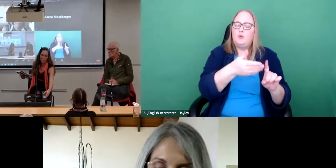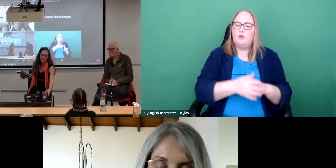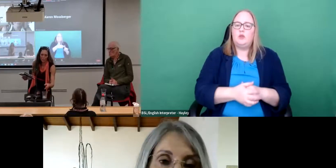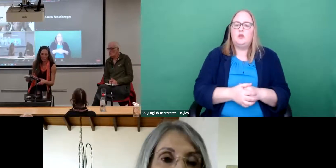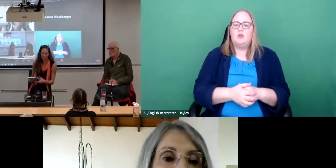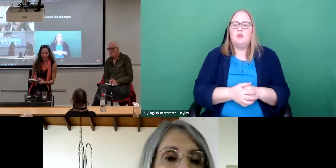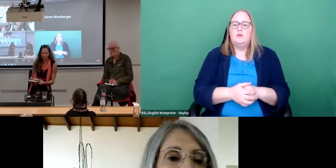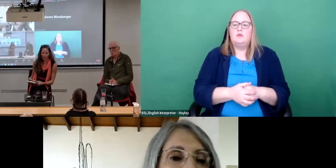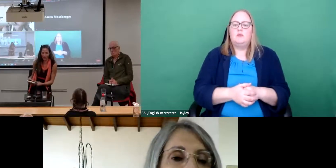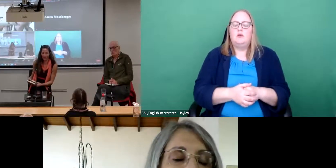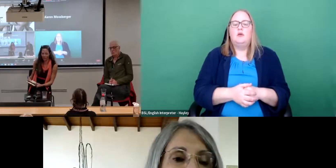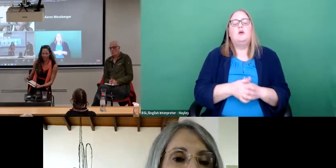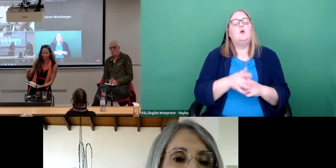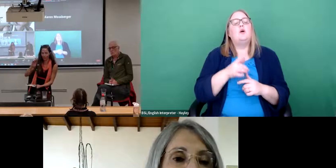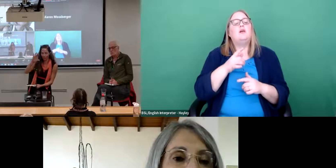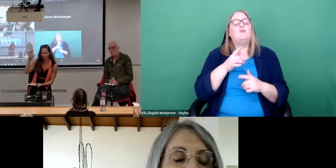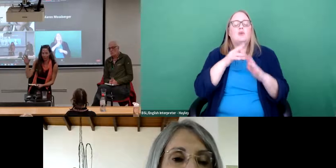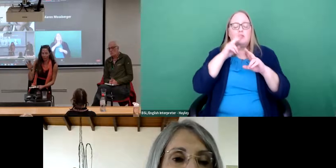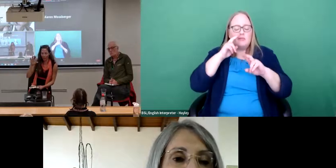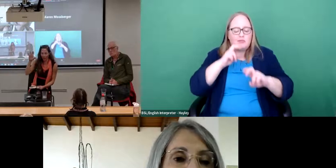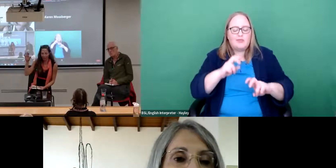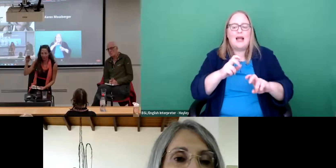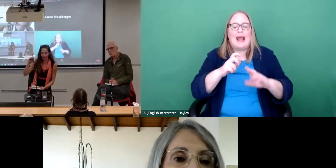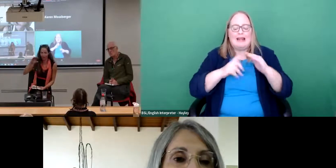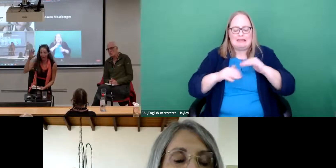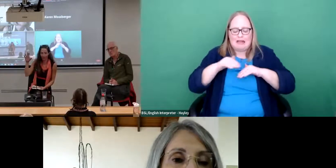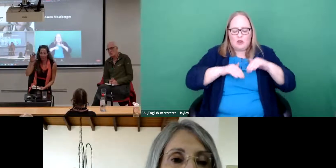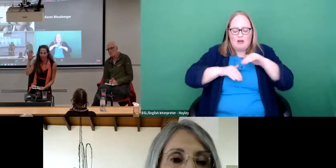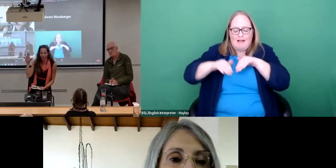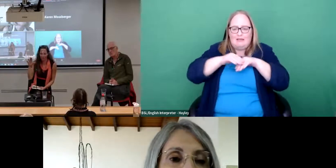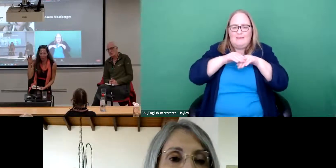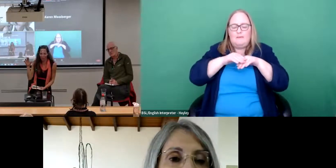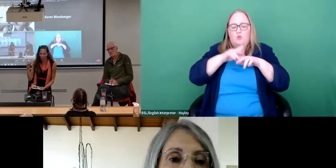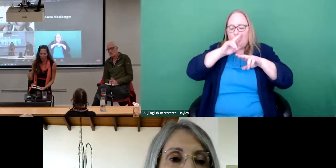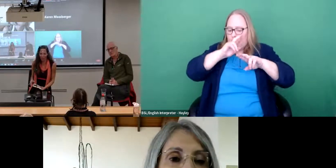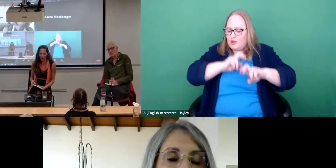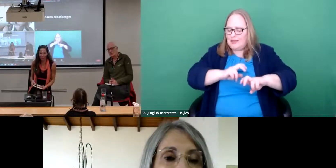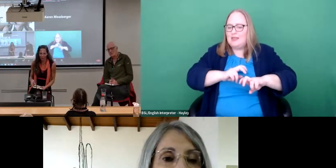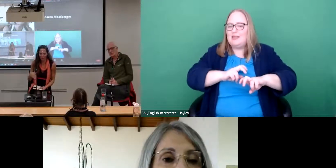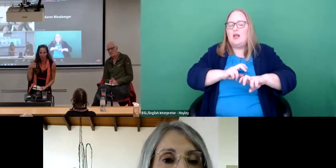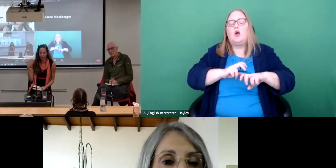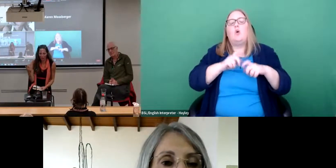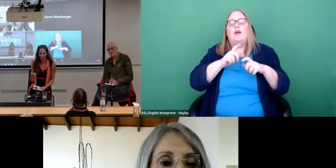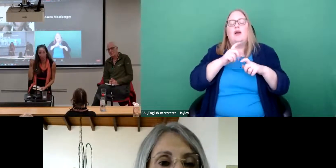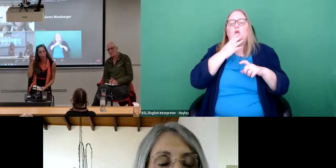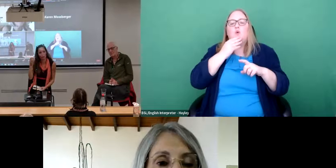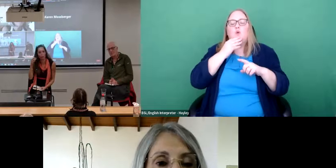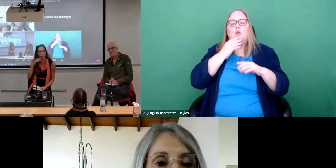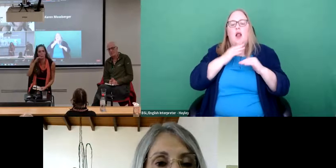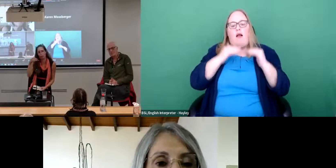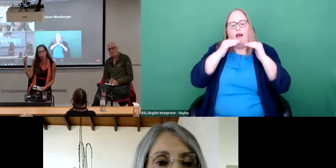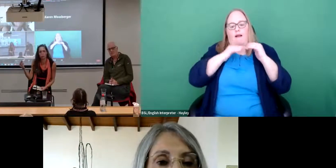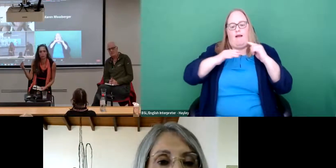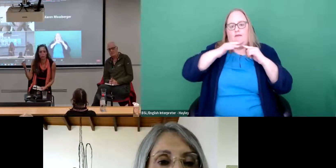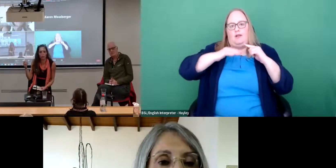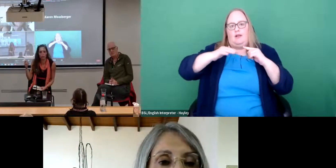Because one of the problems when we study intersectionality is that we still often do it at this kind of higher level, right? We look at, yes, in my book, I talk about